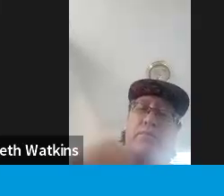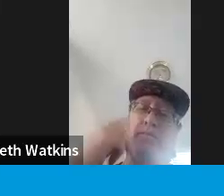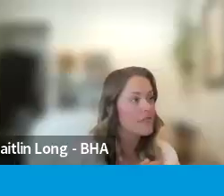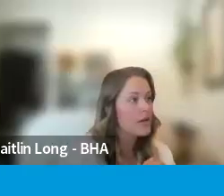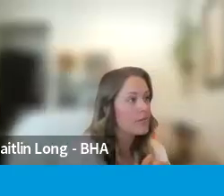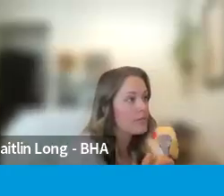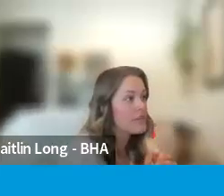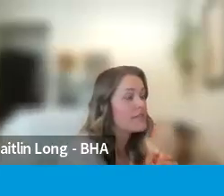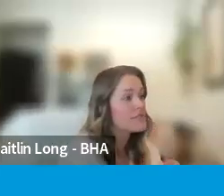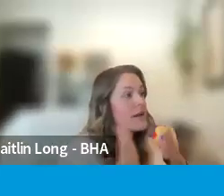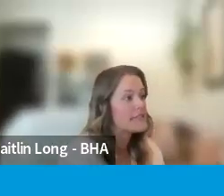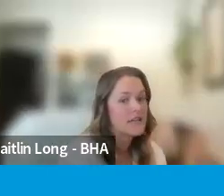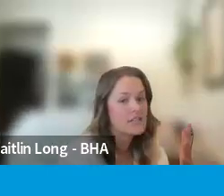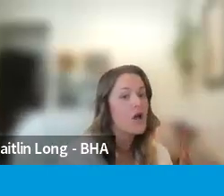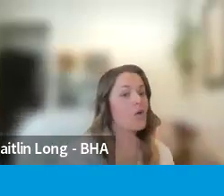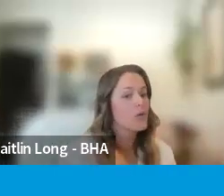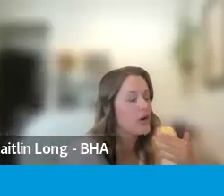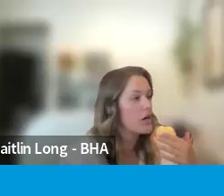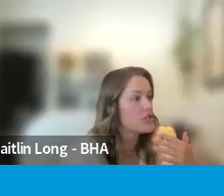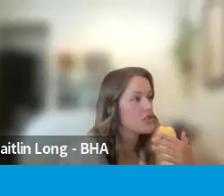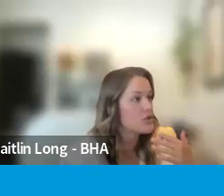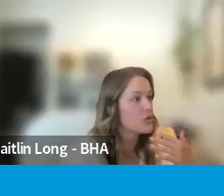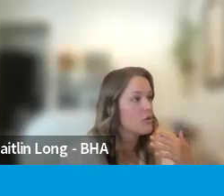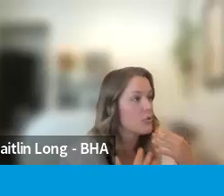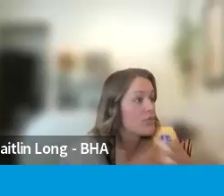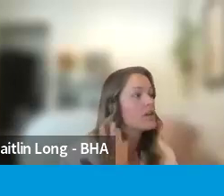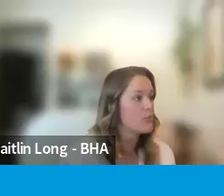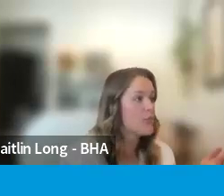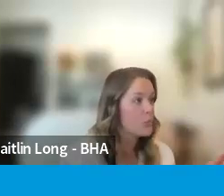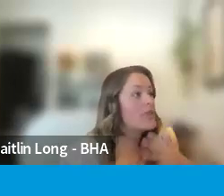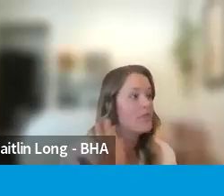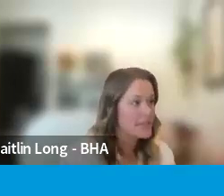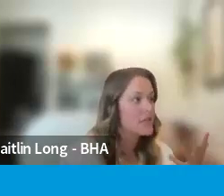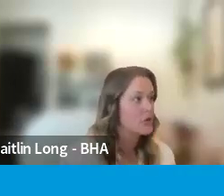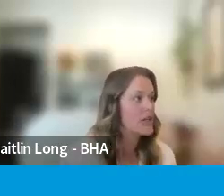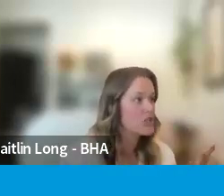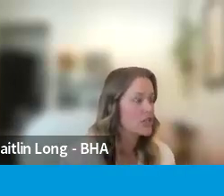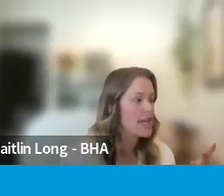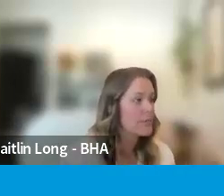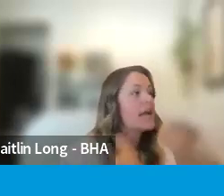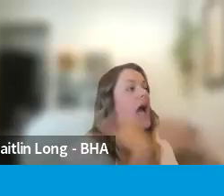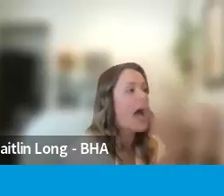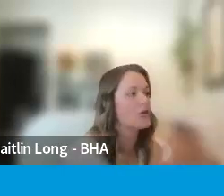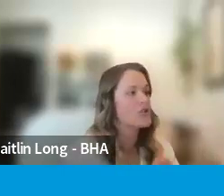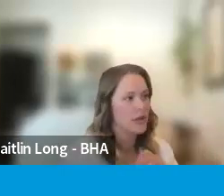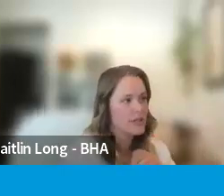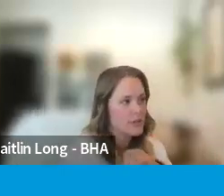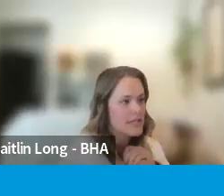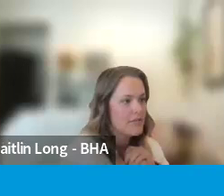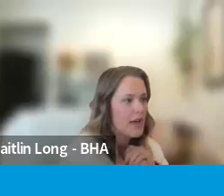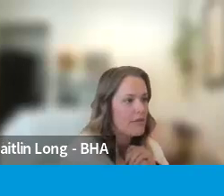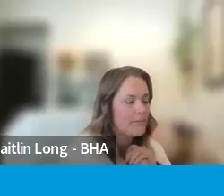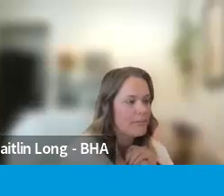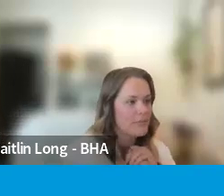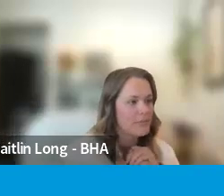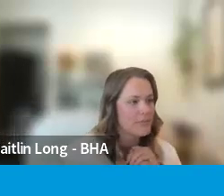space to kind of give some ideas with regards to when this communication starts happening. How would you like to